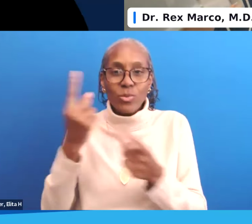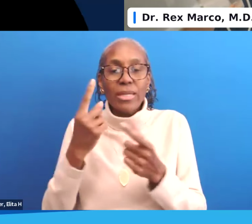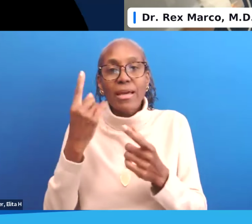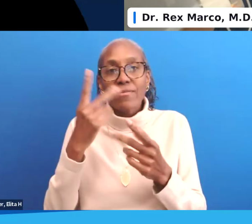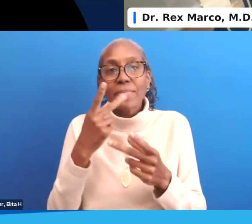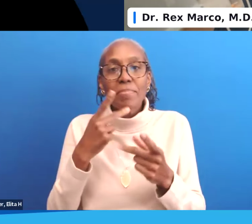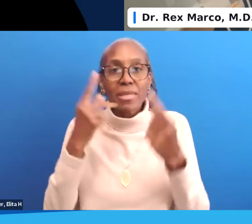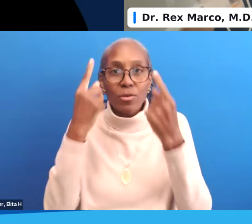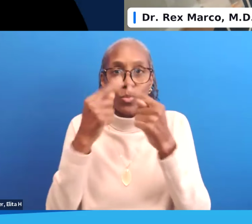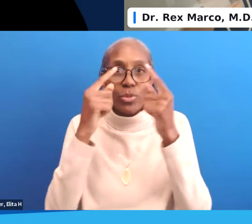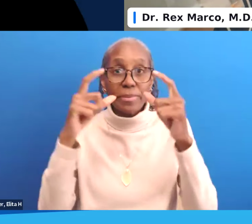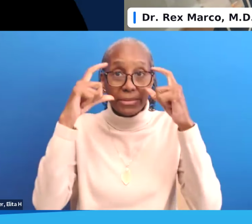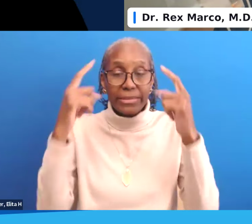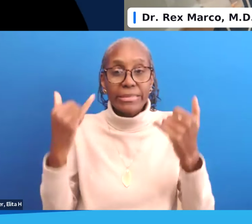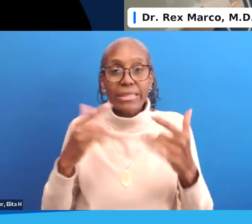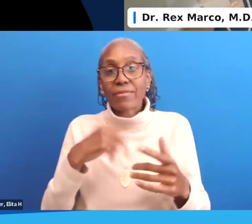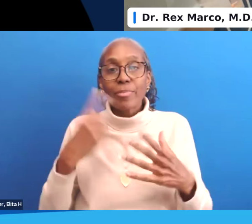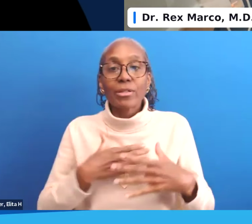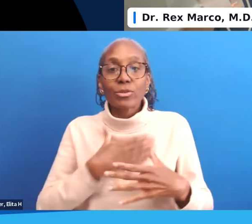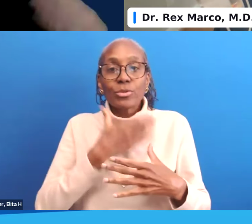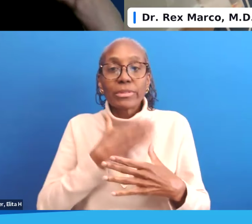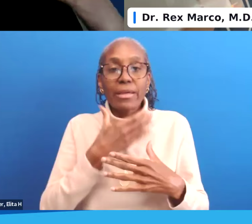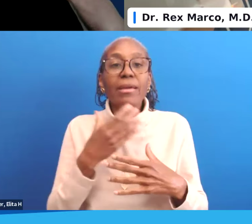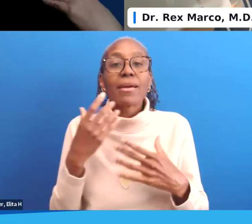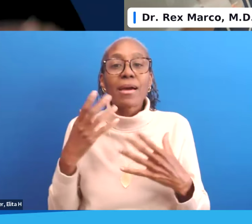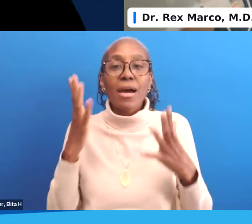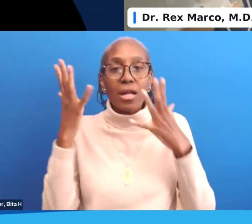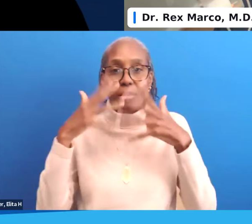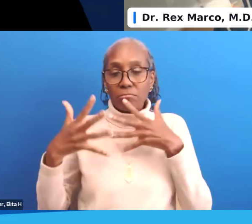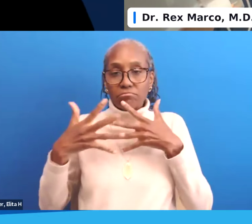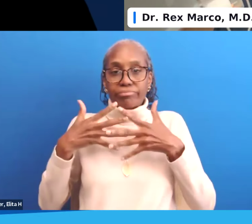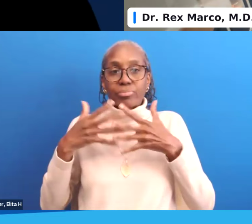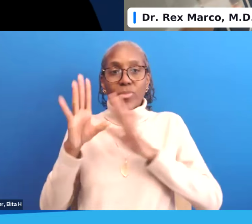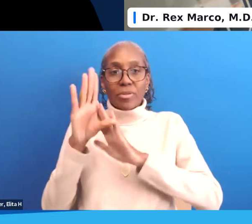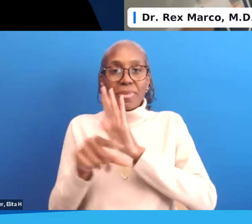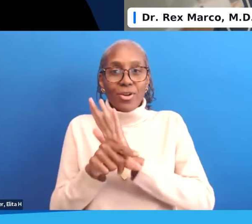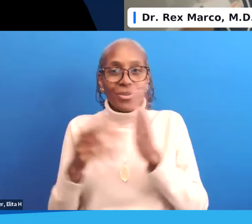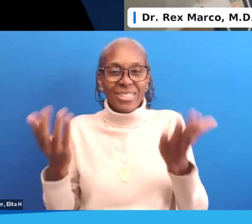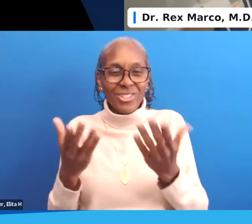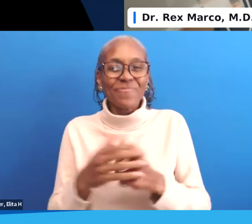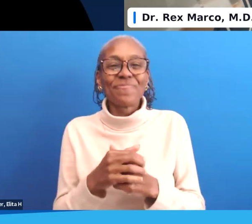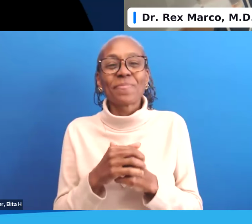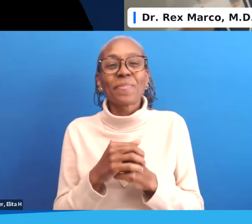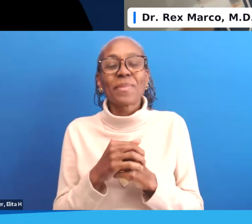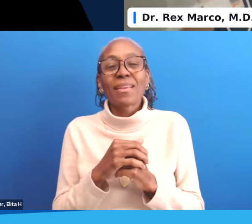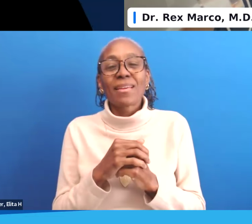glasses, and today I have on a black turtleneck. So I kind of blend in with the background here.